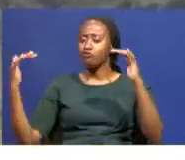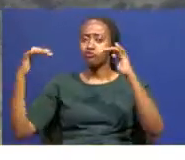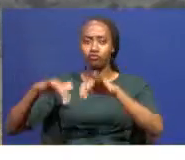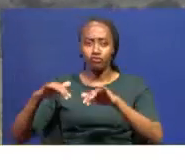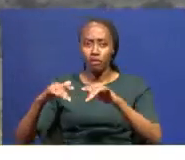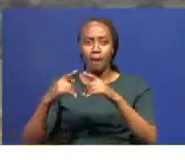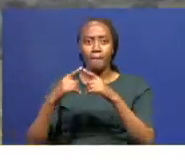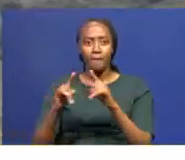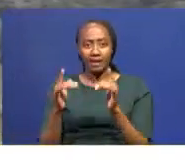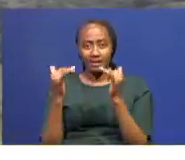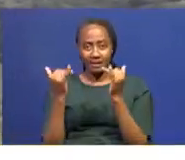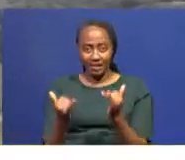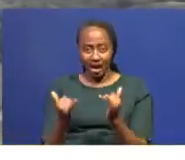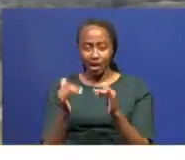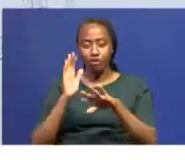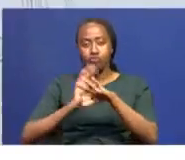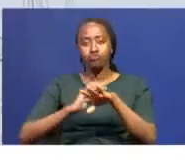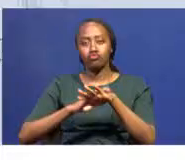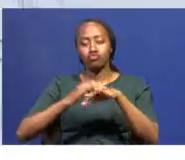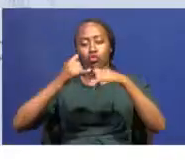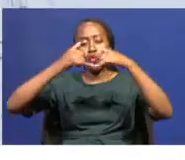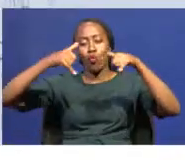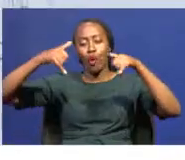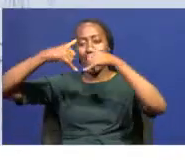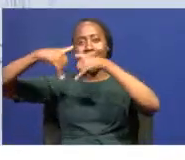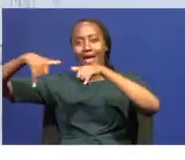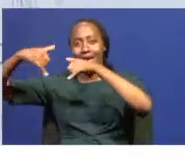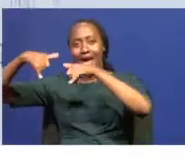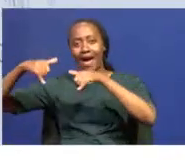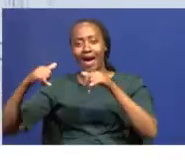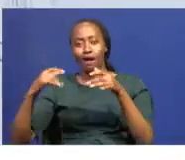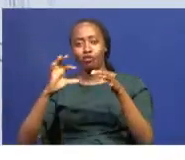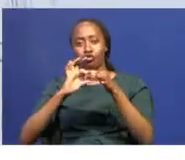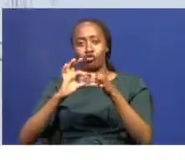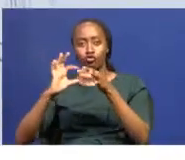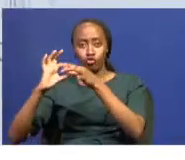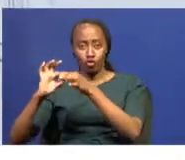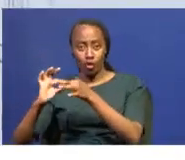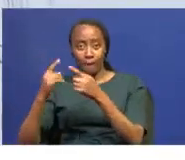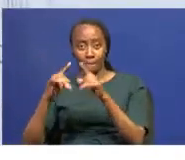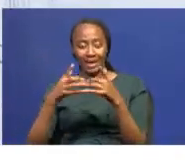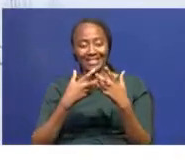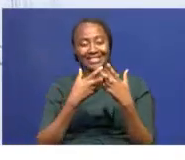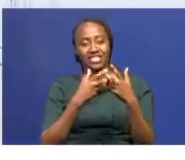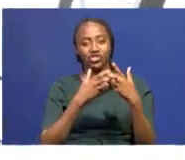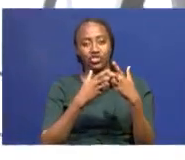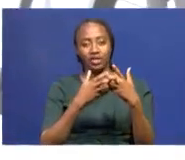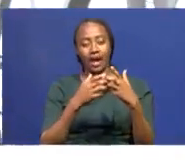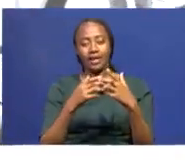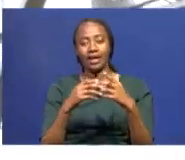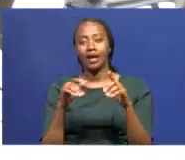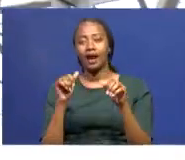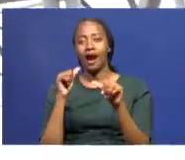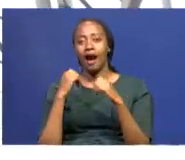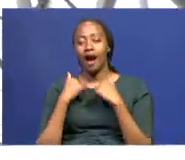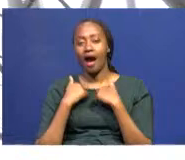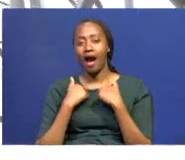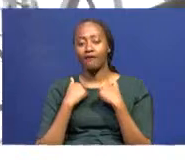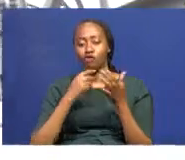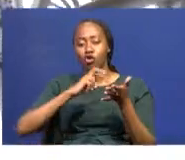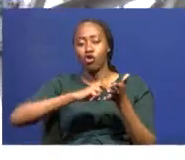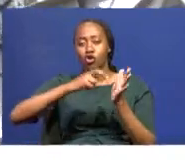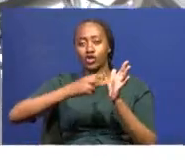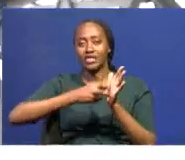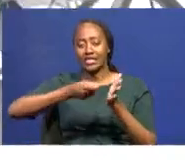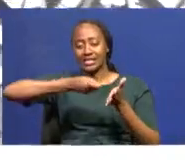and optical ground wire installations. Works were undertaken by Emlec Engineering Limited under a contract signed in